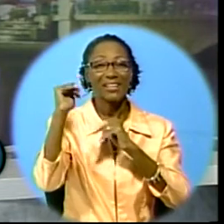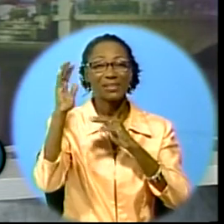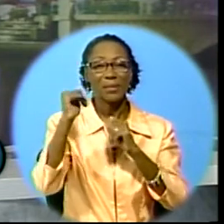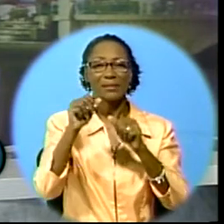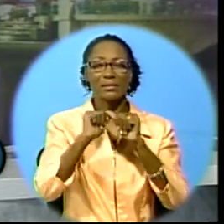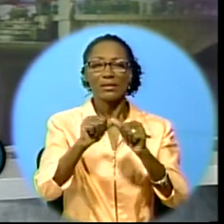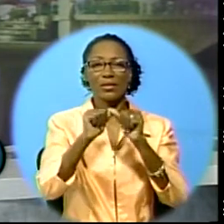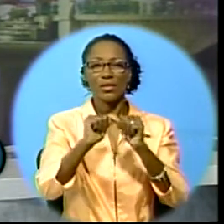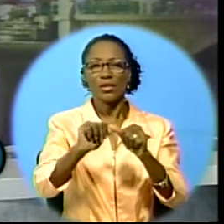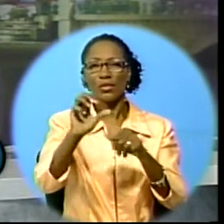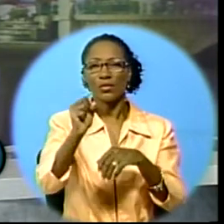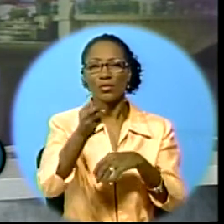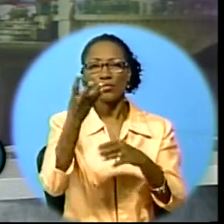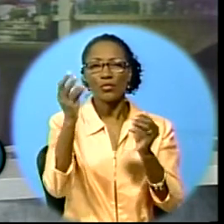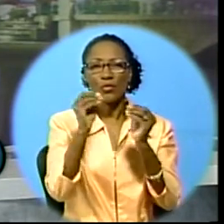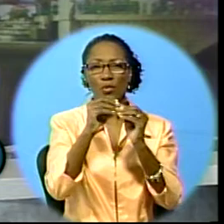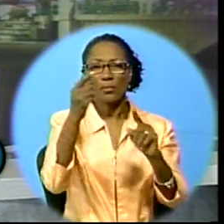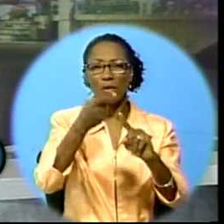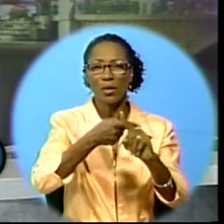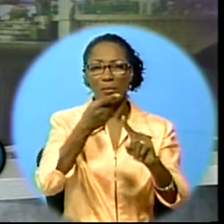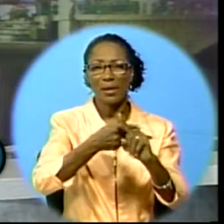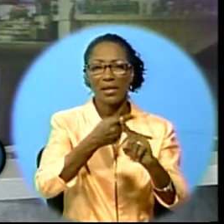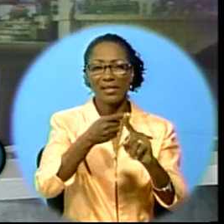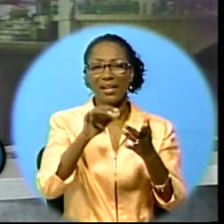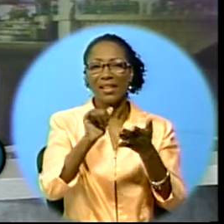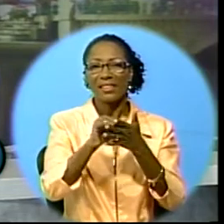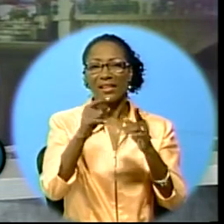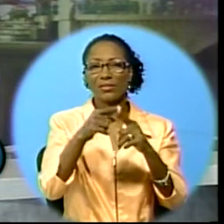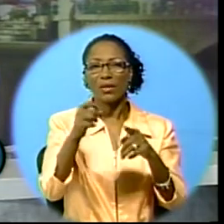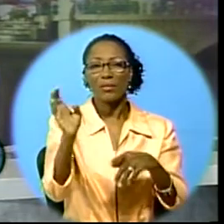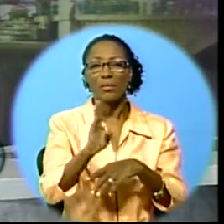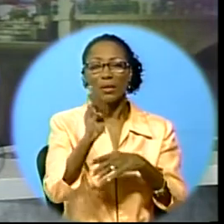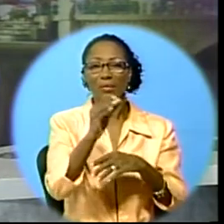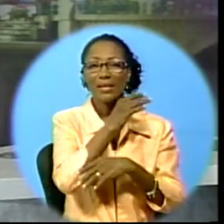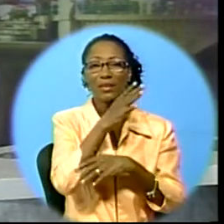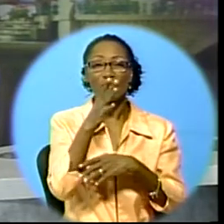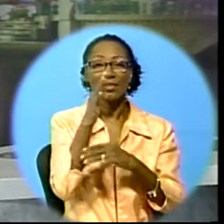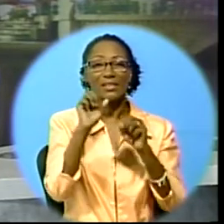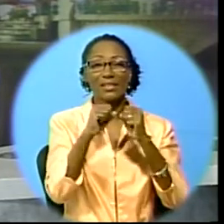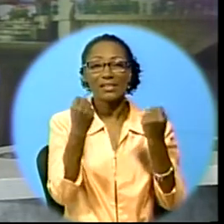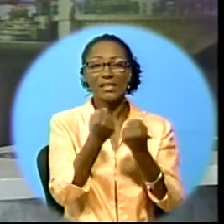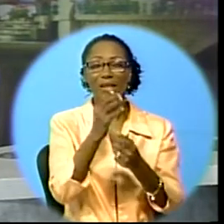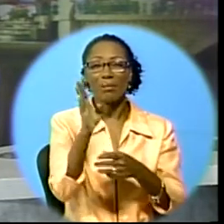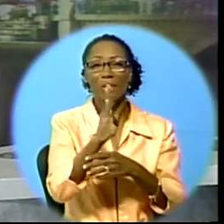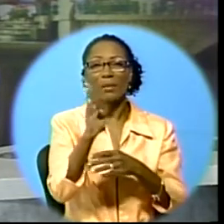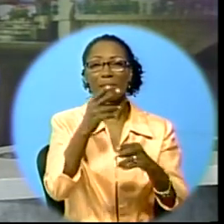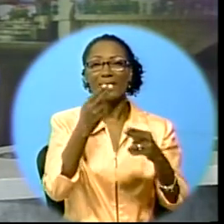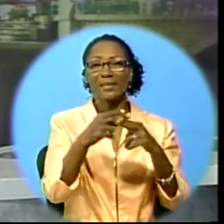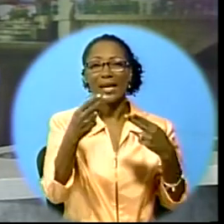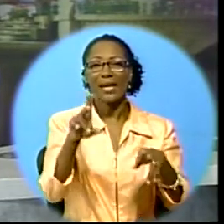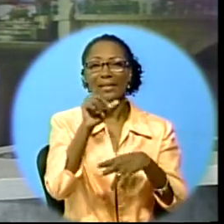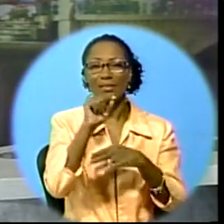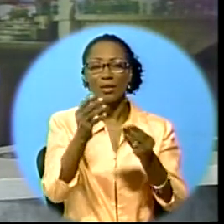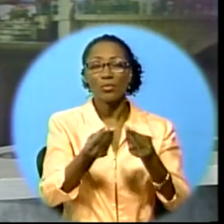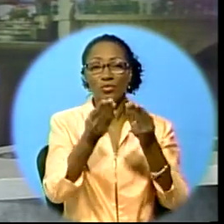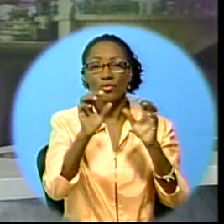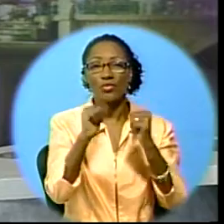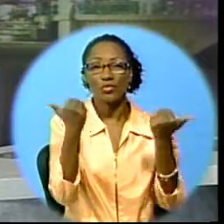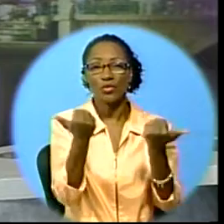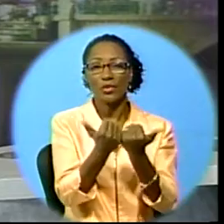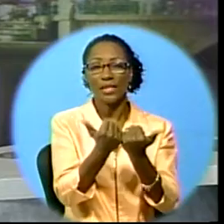months longer. That's the prediction from the Barbados Agricultural Society and the Barbados Egg and Poultry Producers